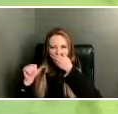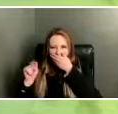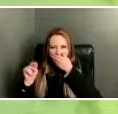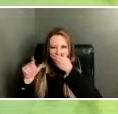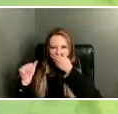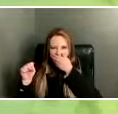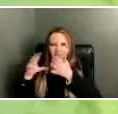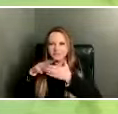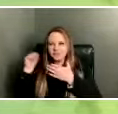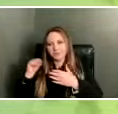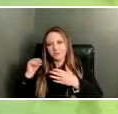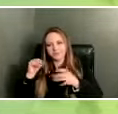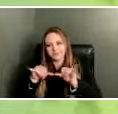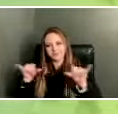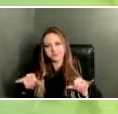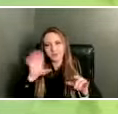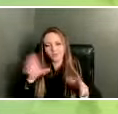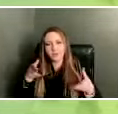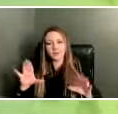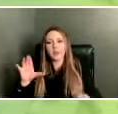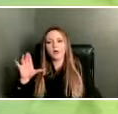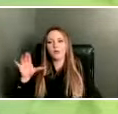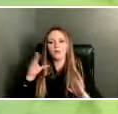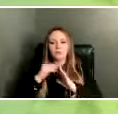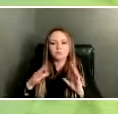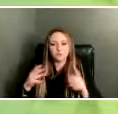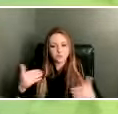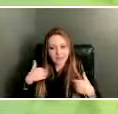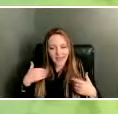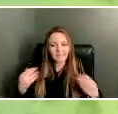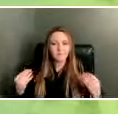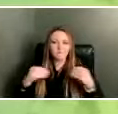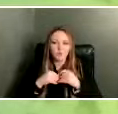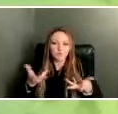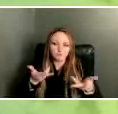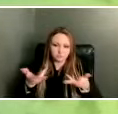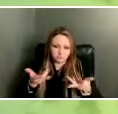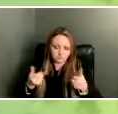system. So that allows the learners to have additional engagement